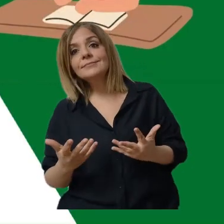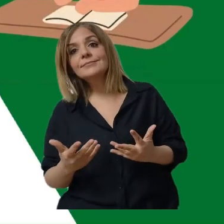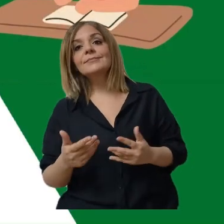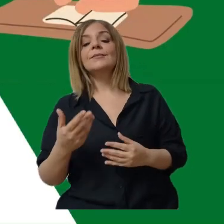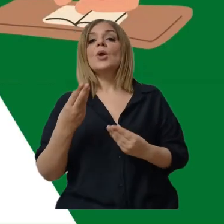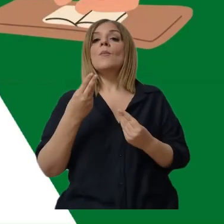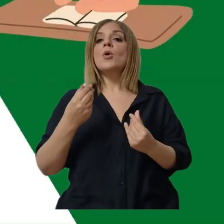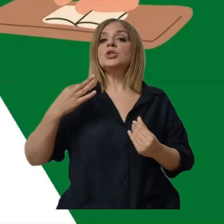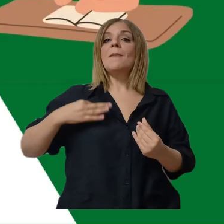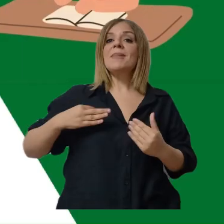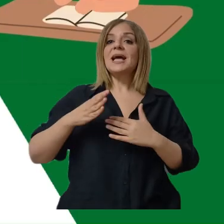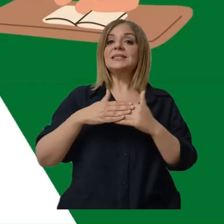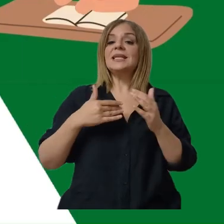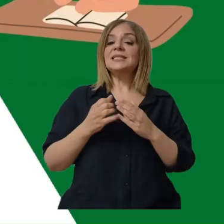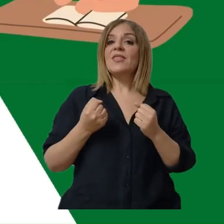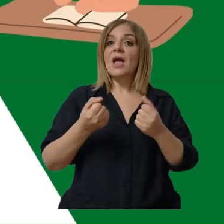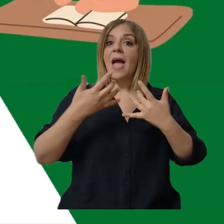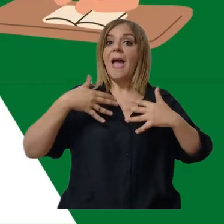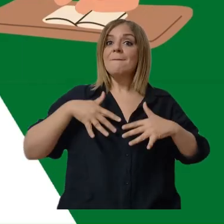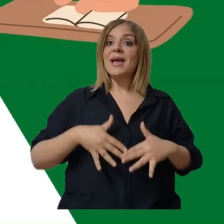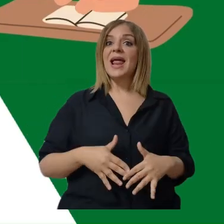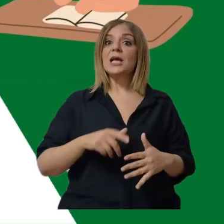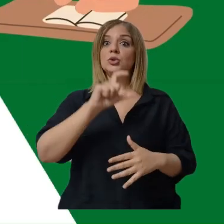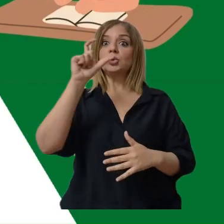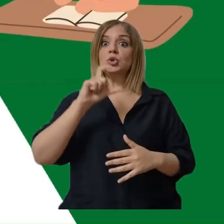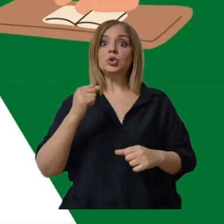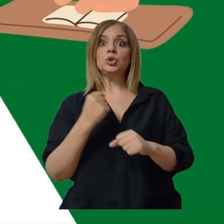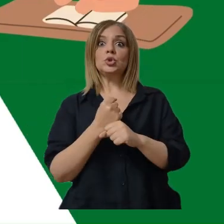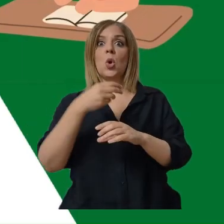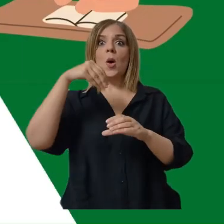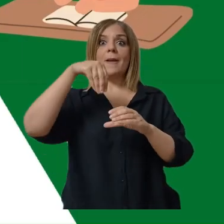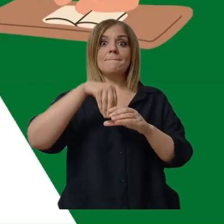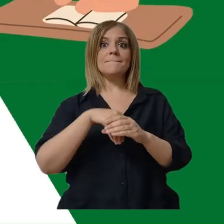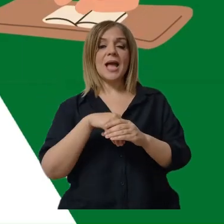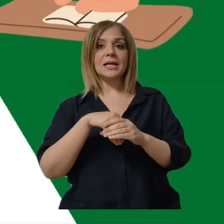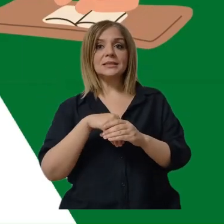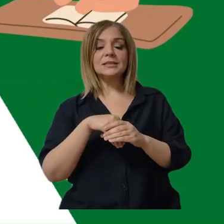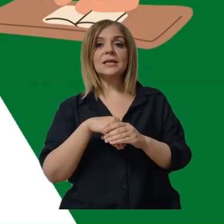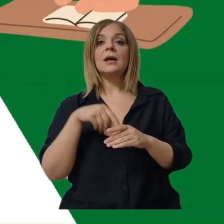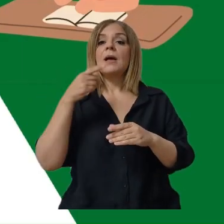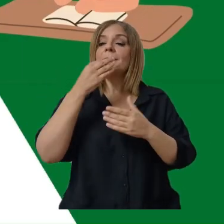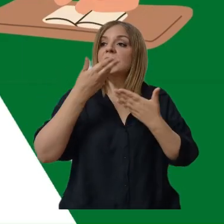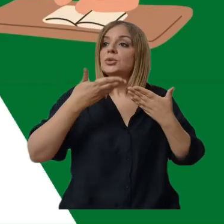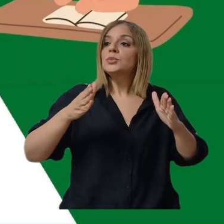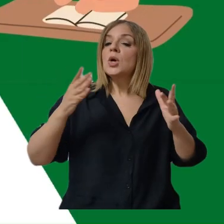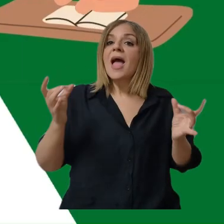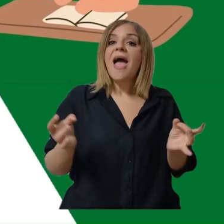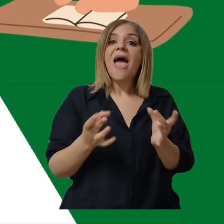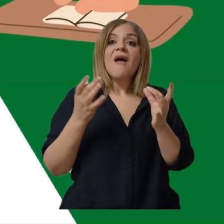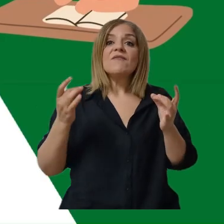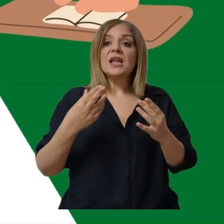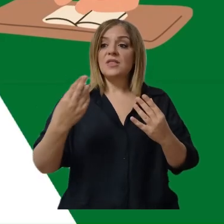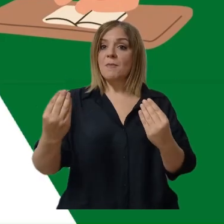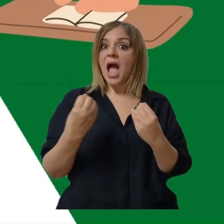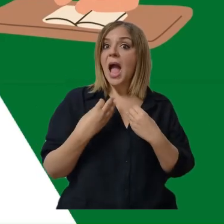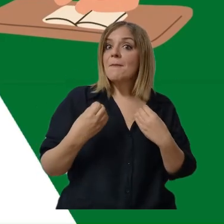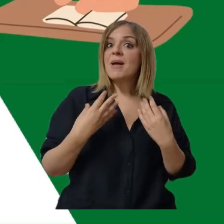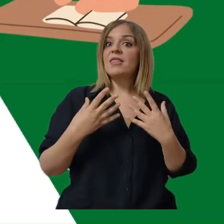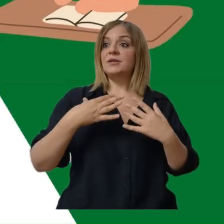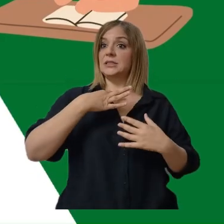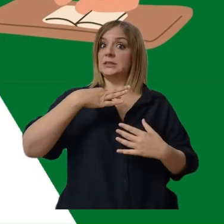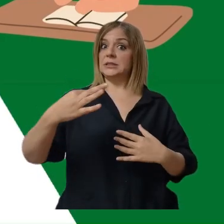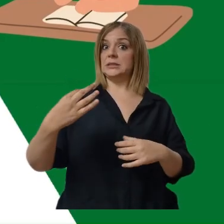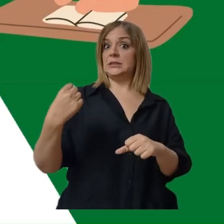So how green skills affect our careers? Green skills can open many new opportunities for education